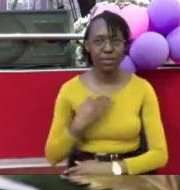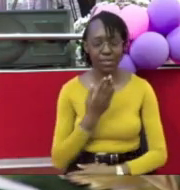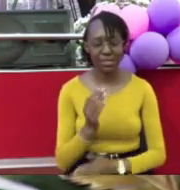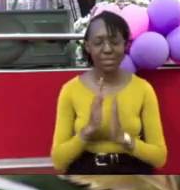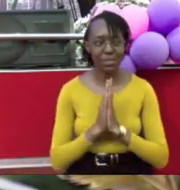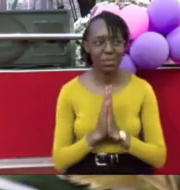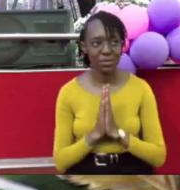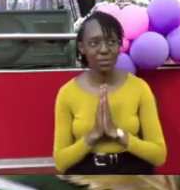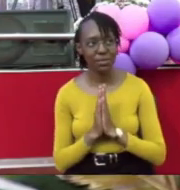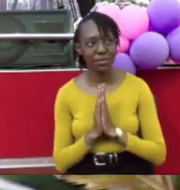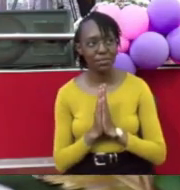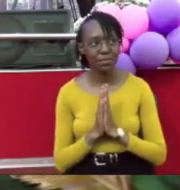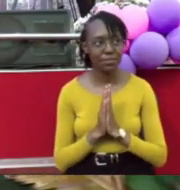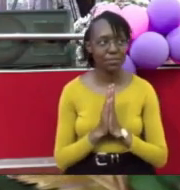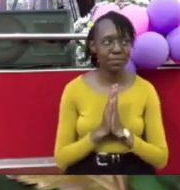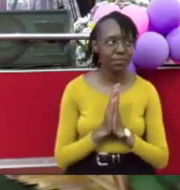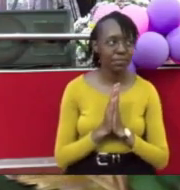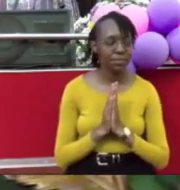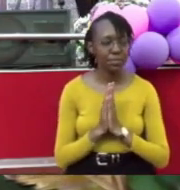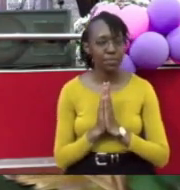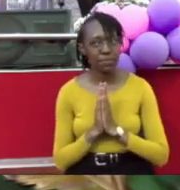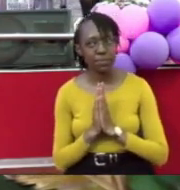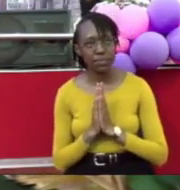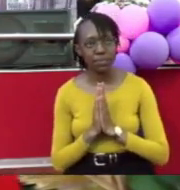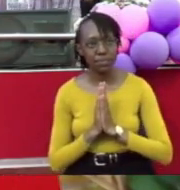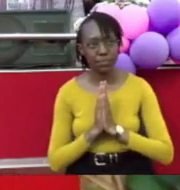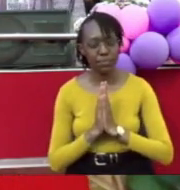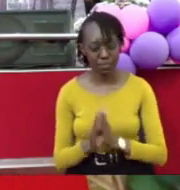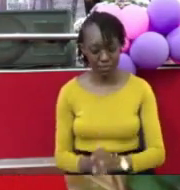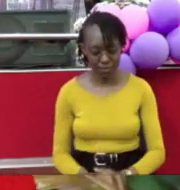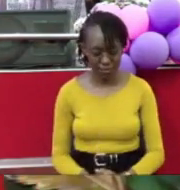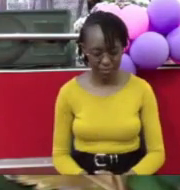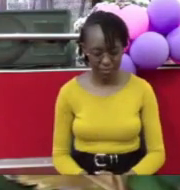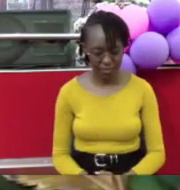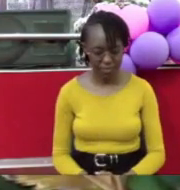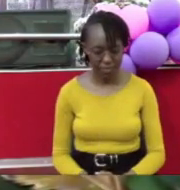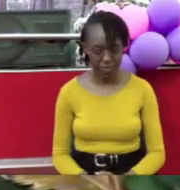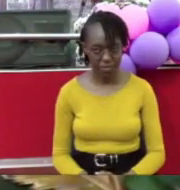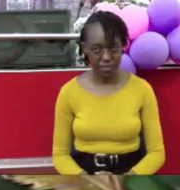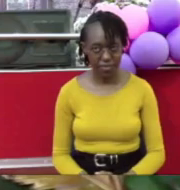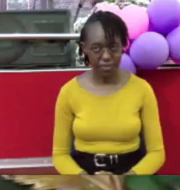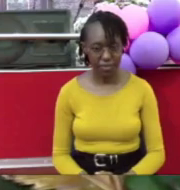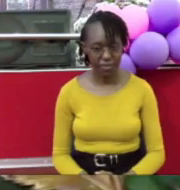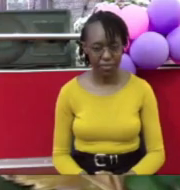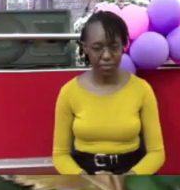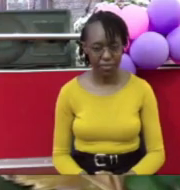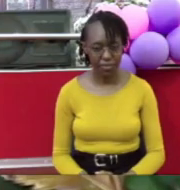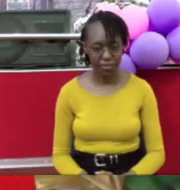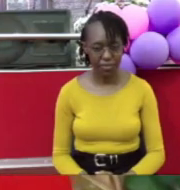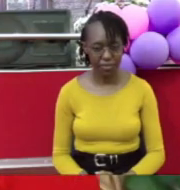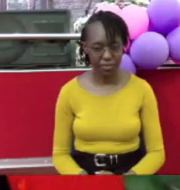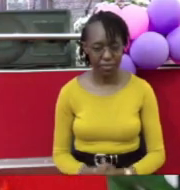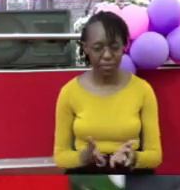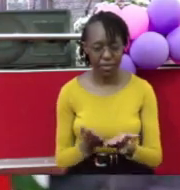tu wahuduma, kundi la wahuduma, mkuu hapa mbele muanze kutangaza. Because the hands are too many. Sama, just pray for the people.